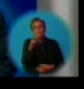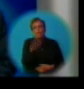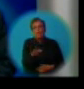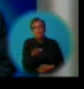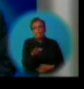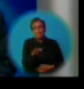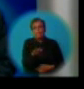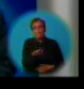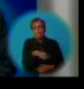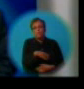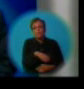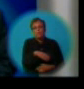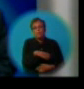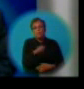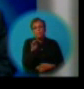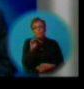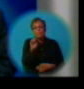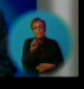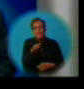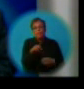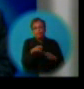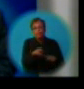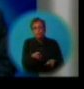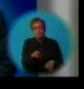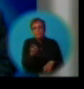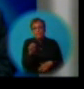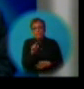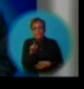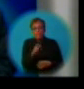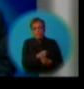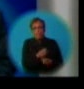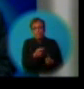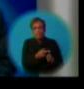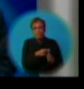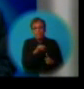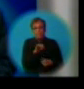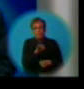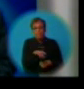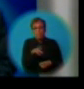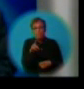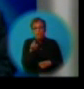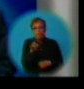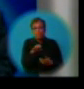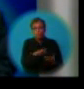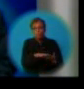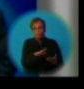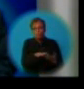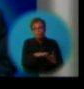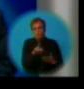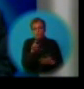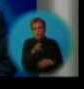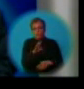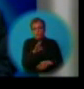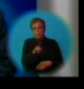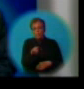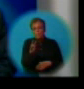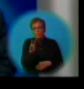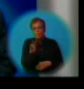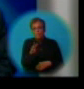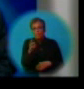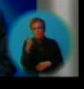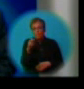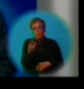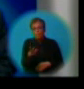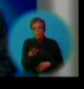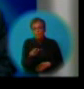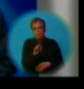for 5. Now at Messiah Street, St. Leonard's got first innings points from Lodge School. Scores: the Lodge 71 and 76